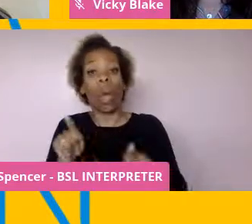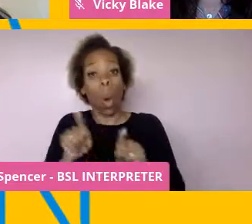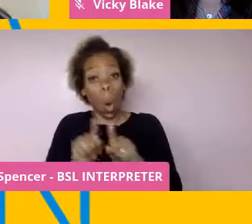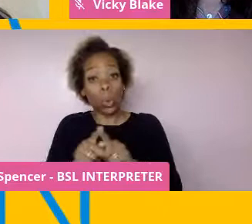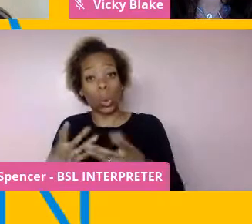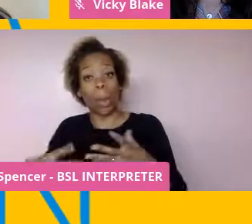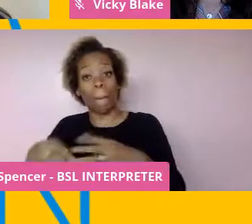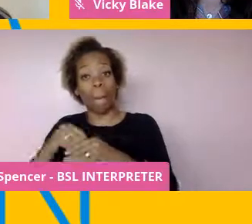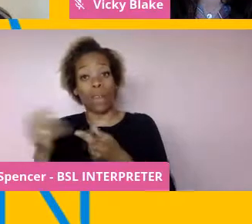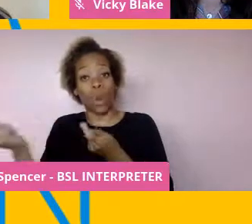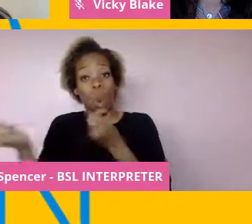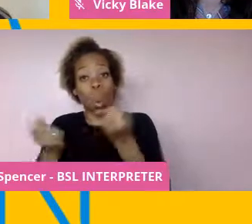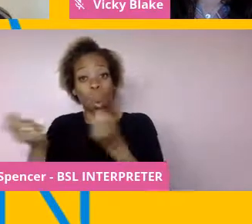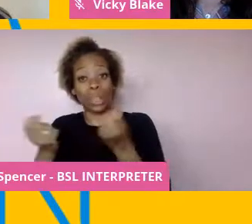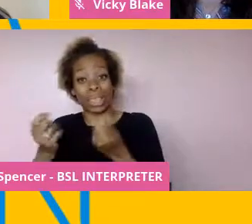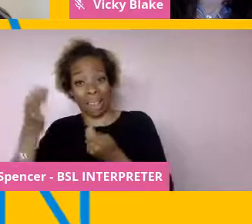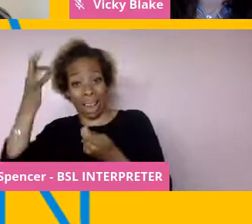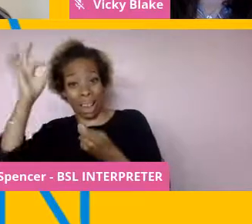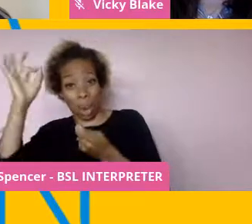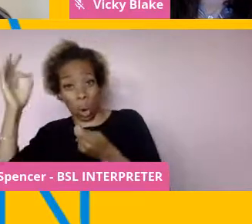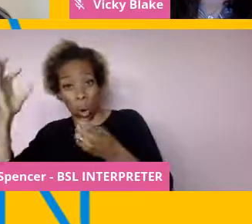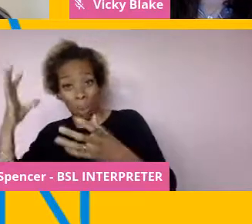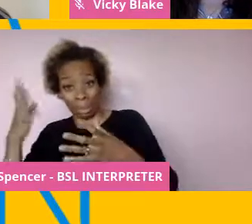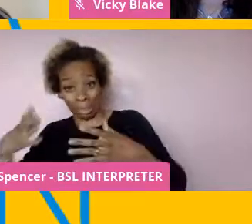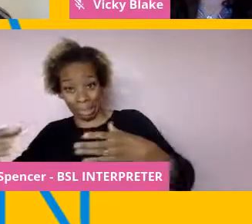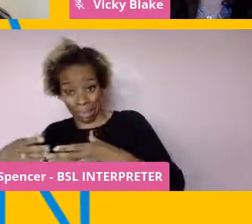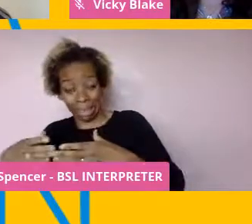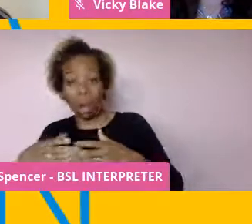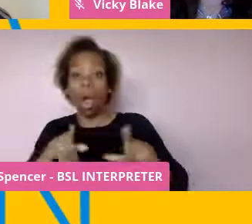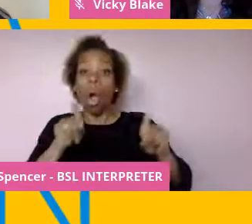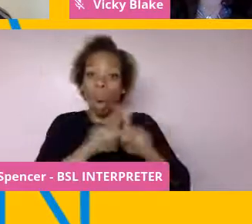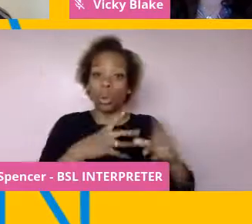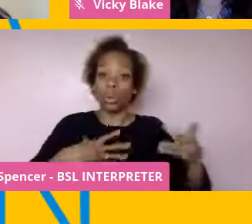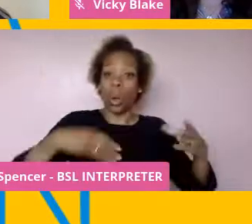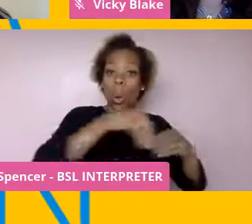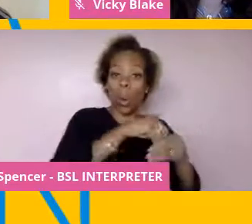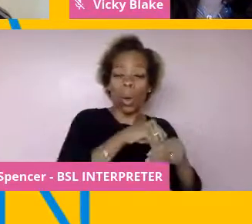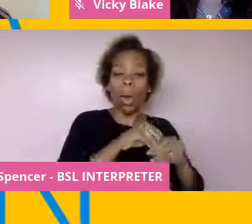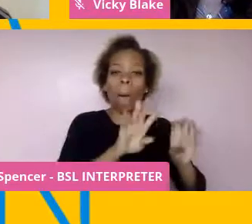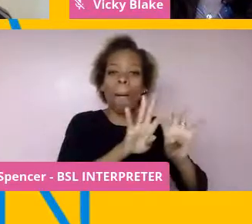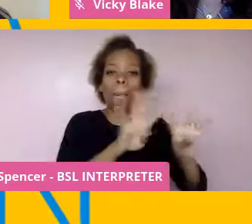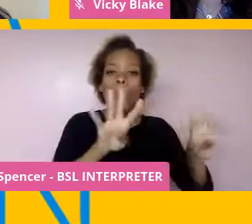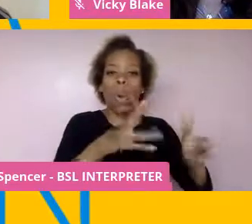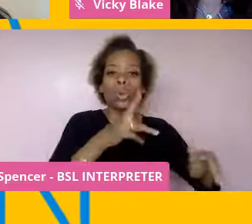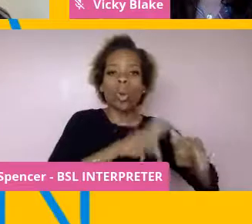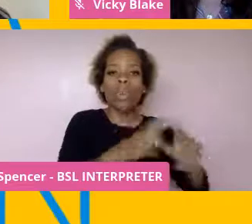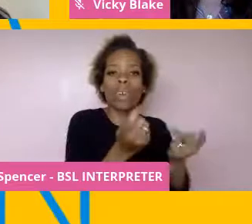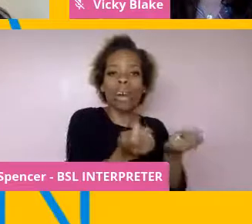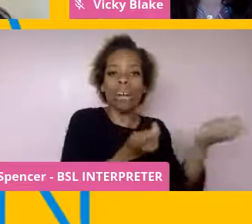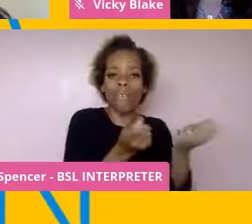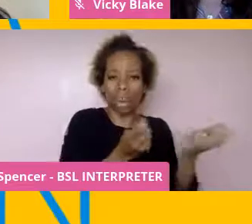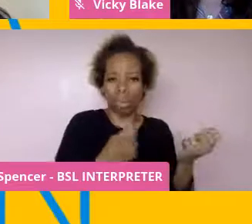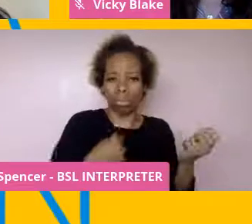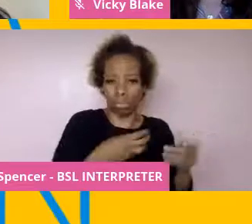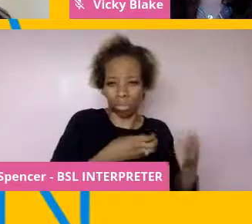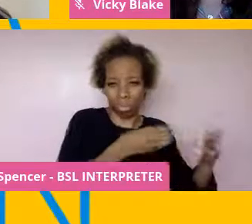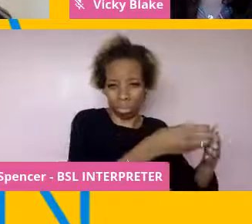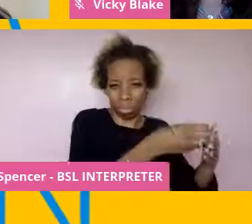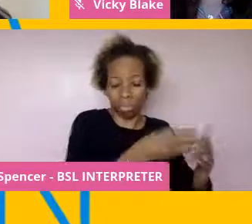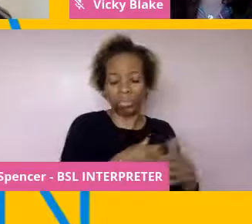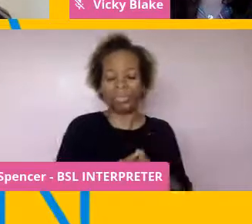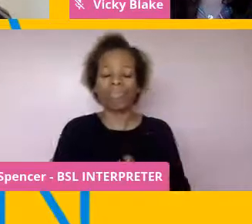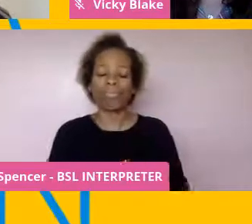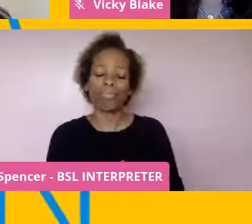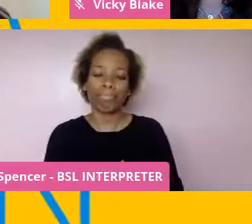also on the board of governors. And one of the main ways in which I think organisation can happen at branch level is